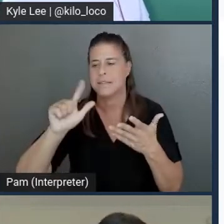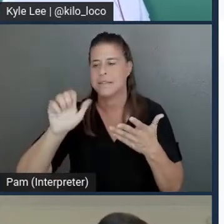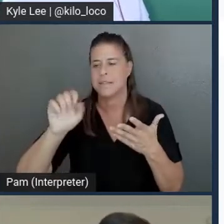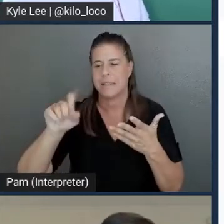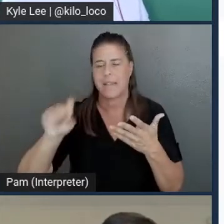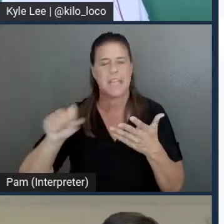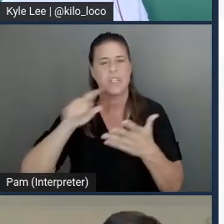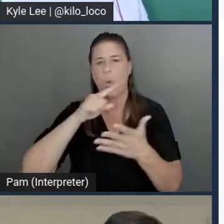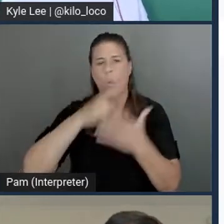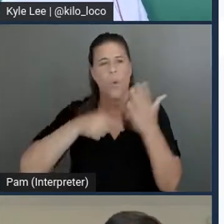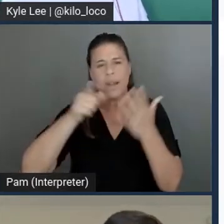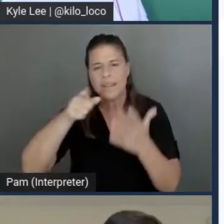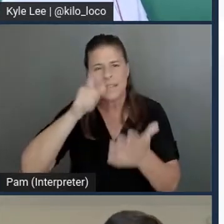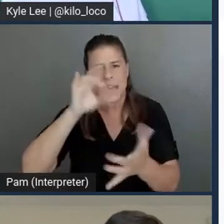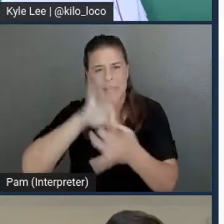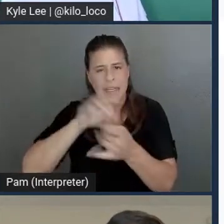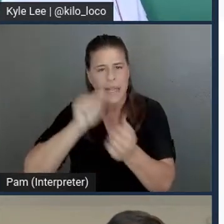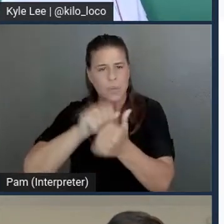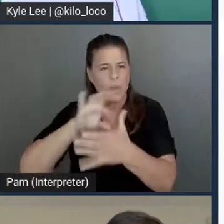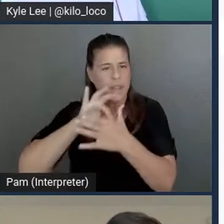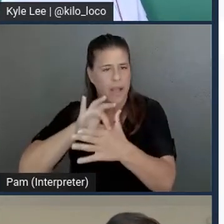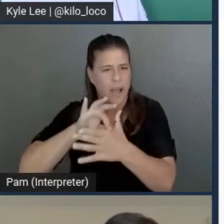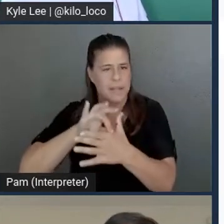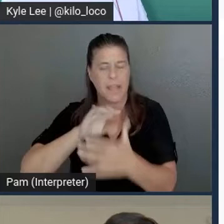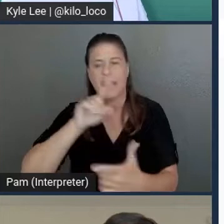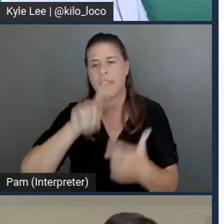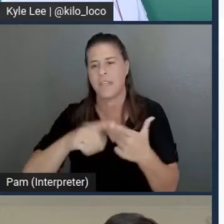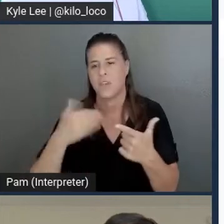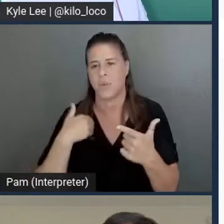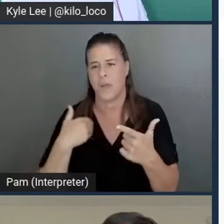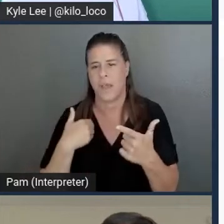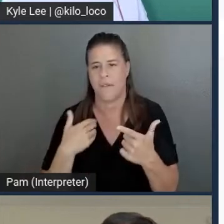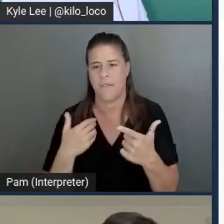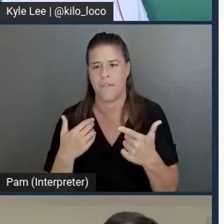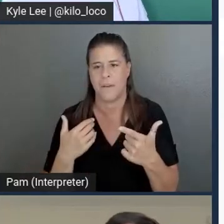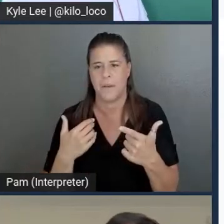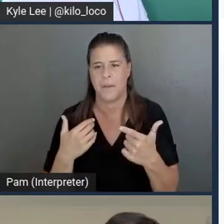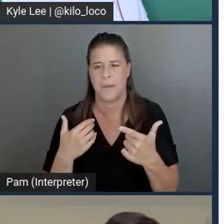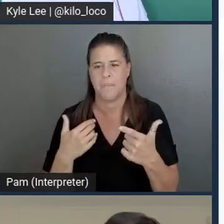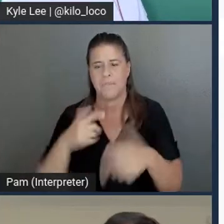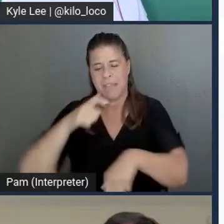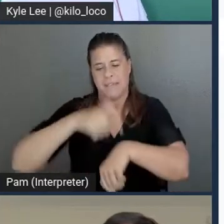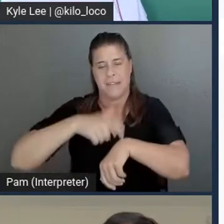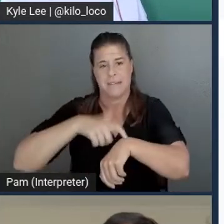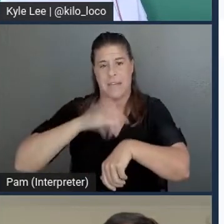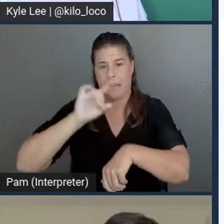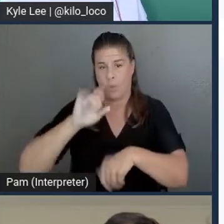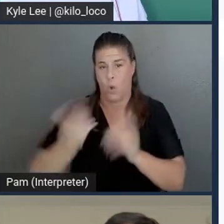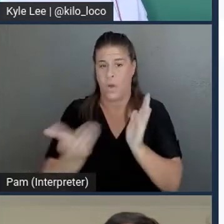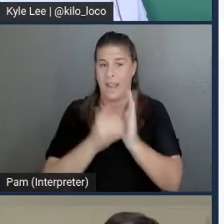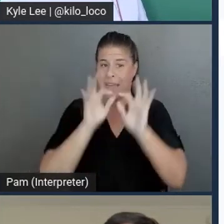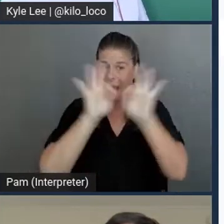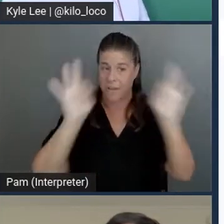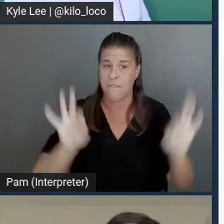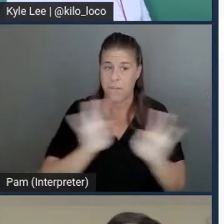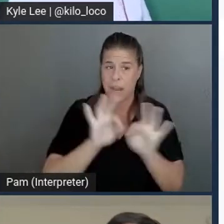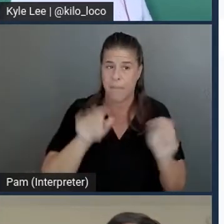this in the content. Okay. You then get the time codes, again, frame accurate time